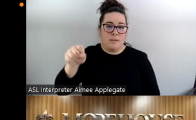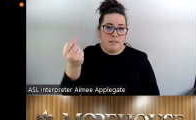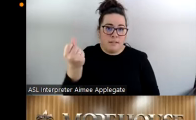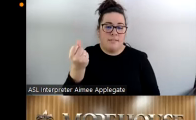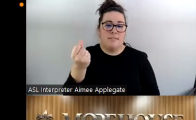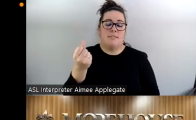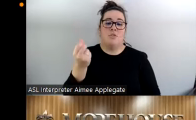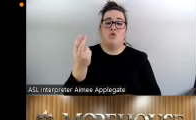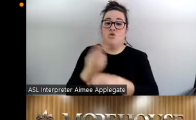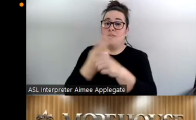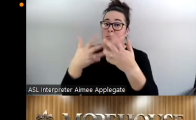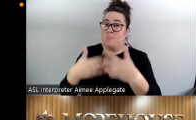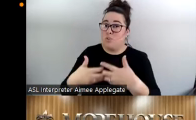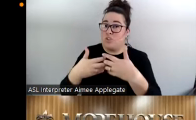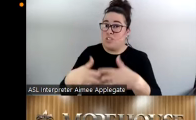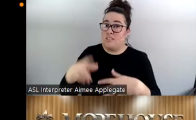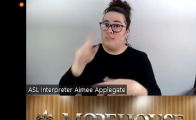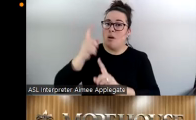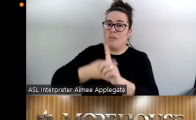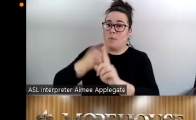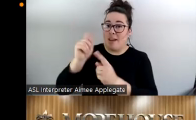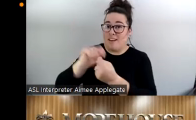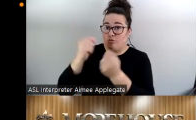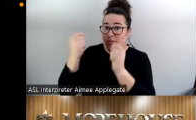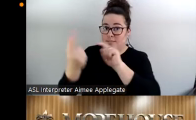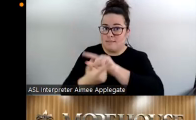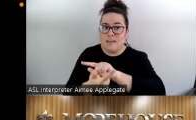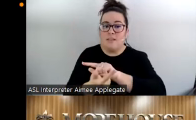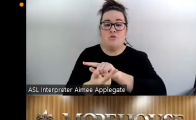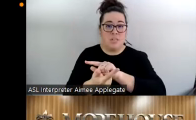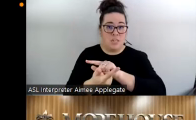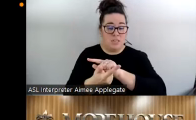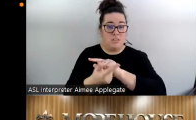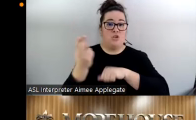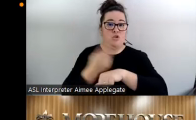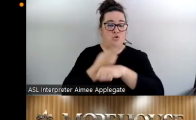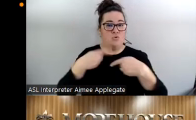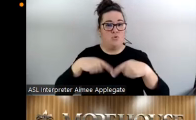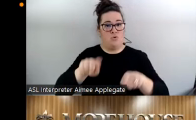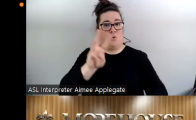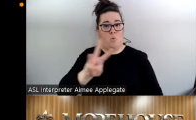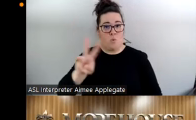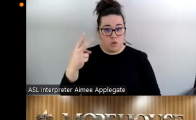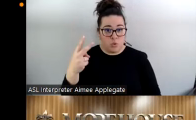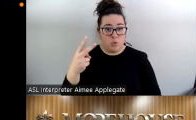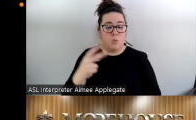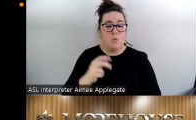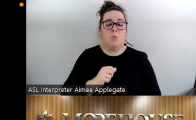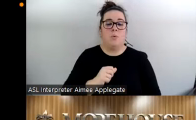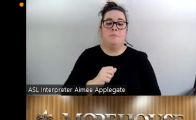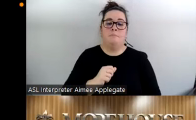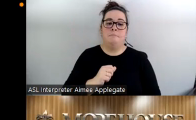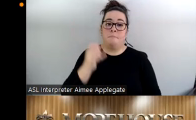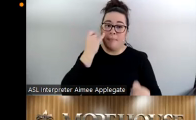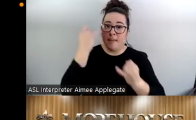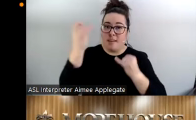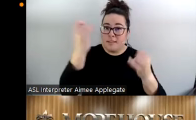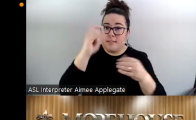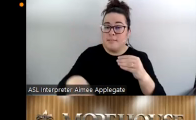translation, automated translation, came up and was widely used in World War II. This idea of being able